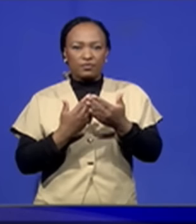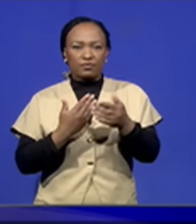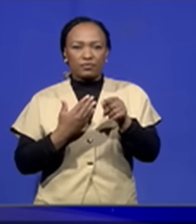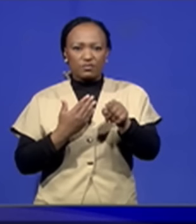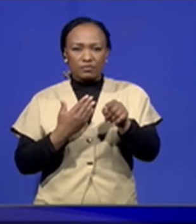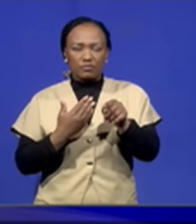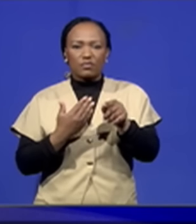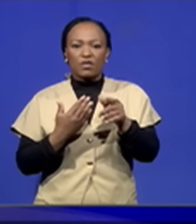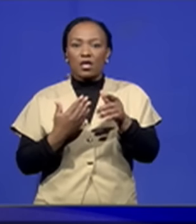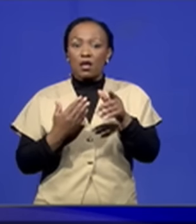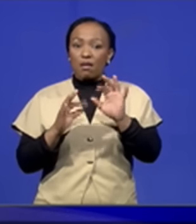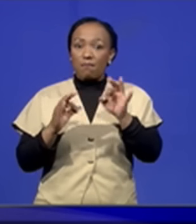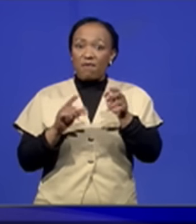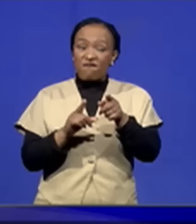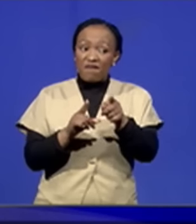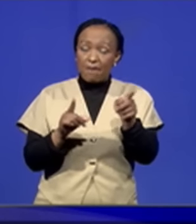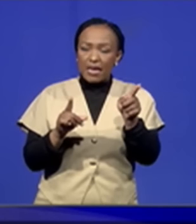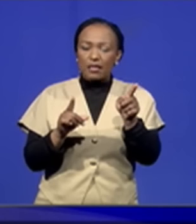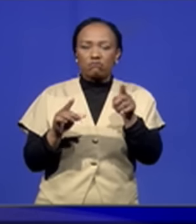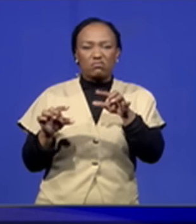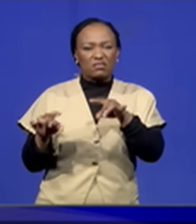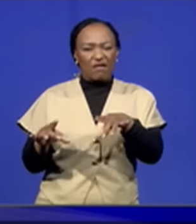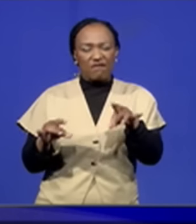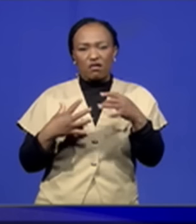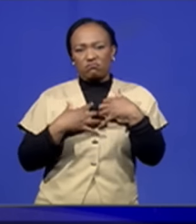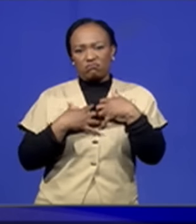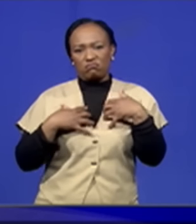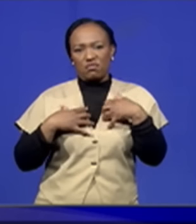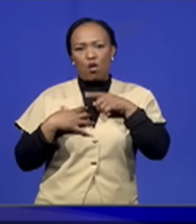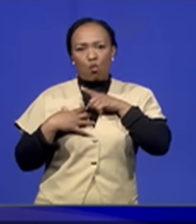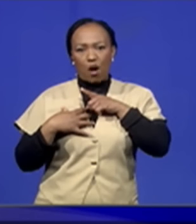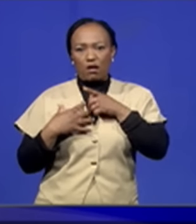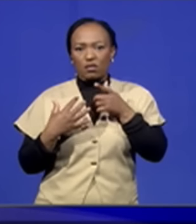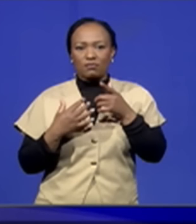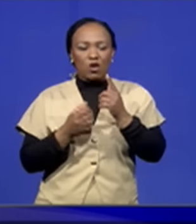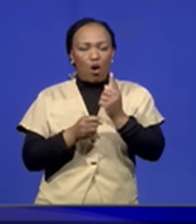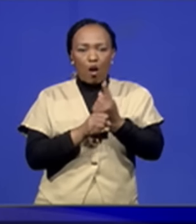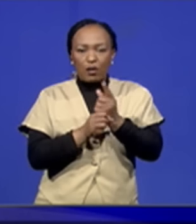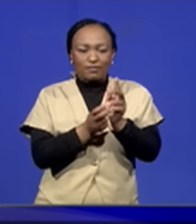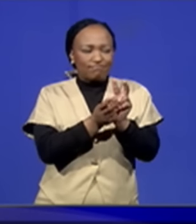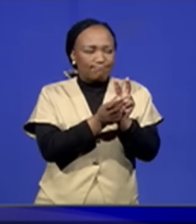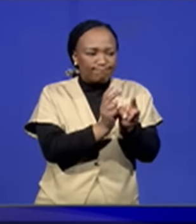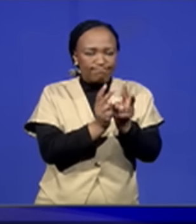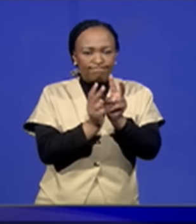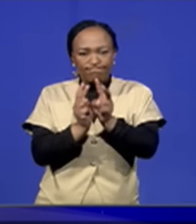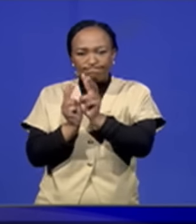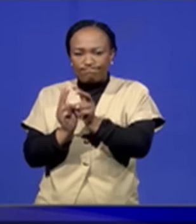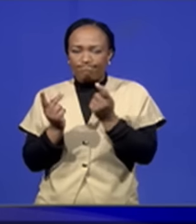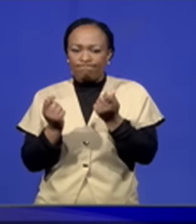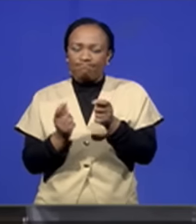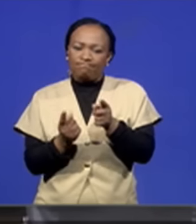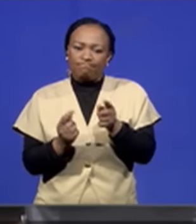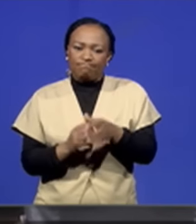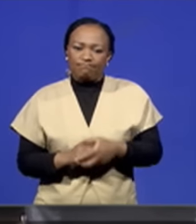ba ketefaletsa mo malapeng a bone ka ntlha ya fa ba tshela ka go adima madi.